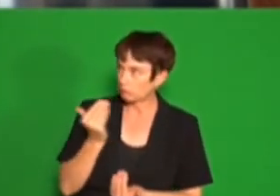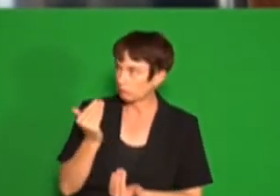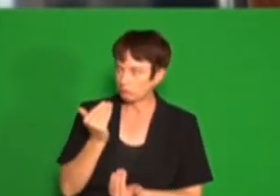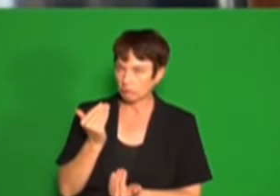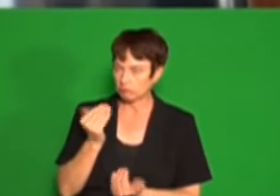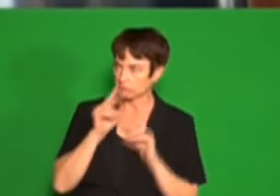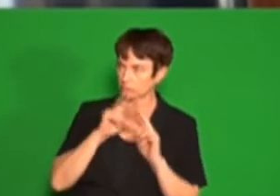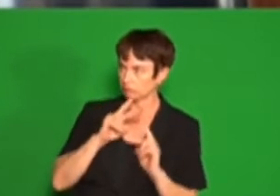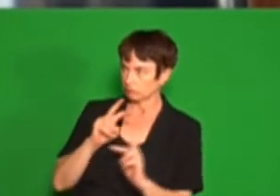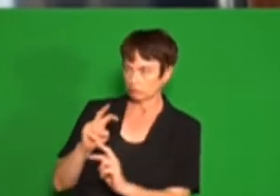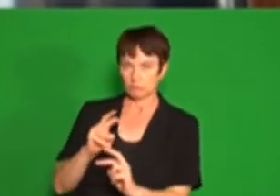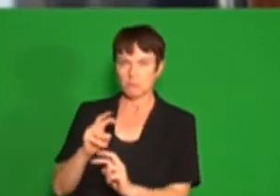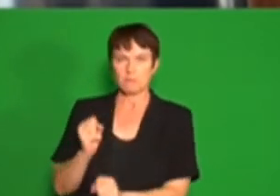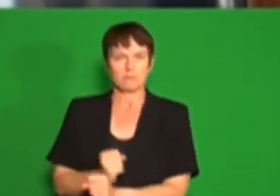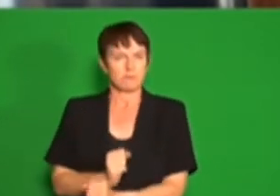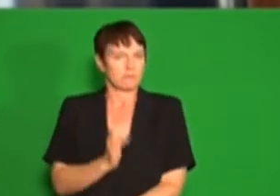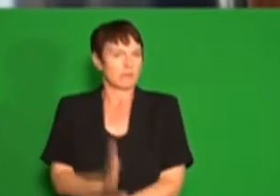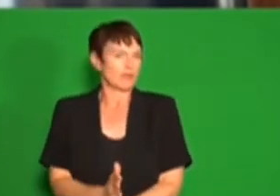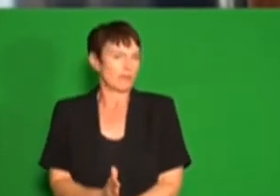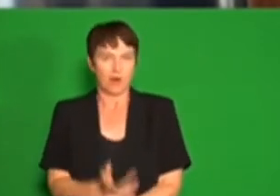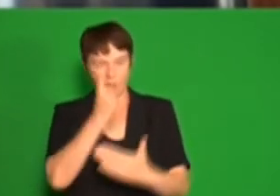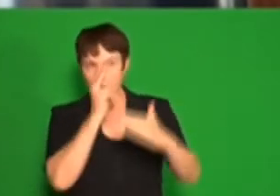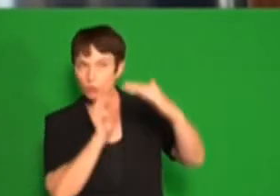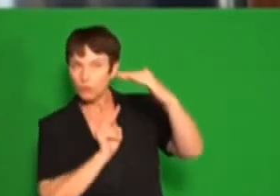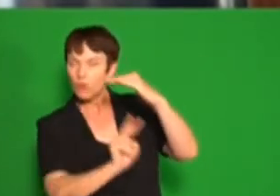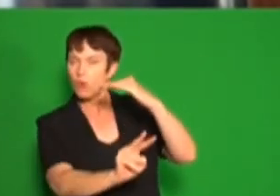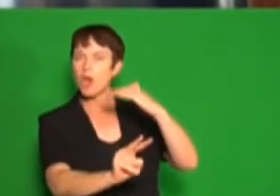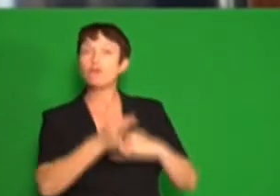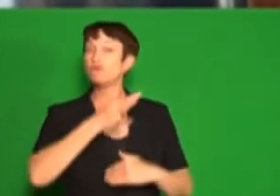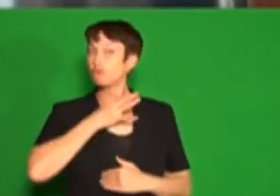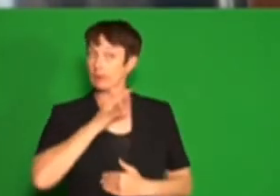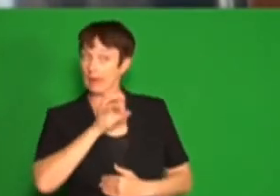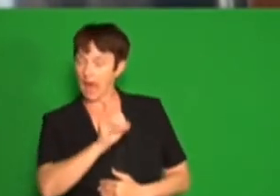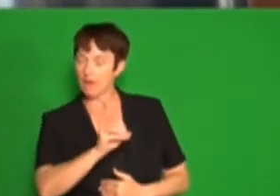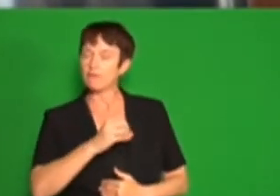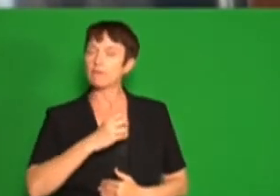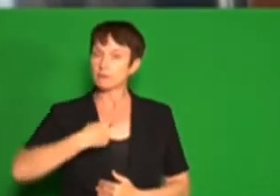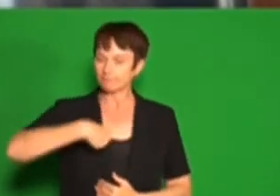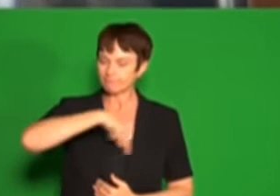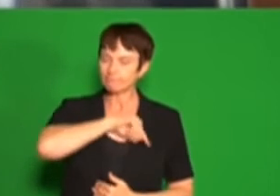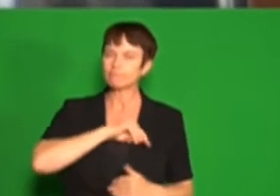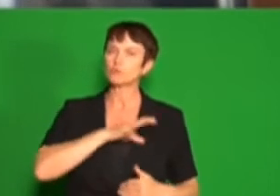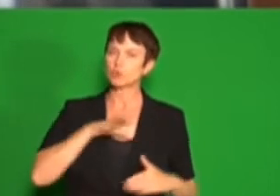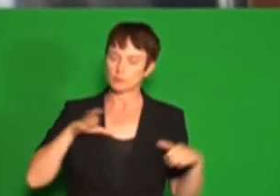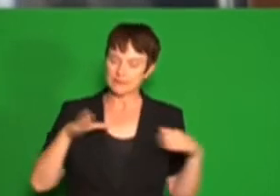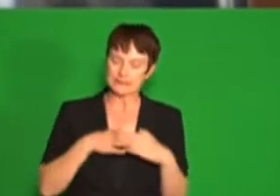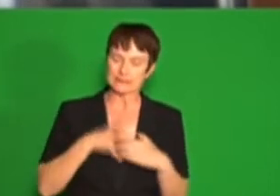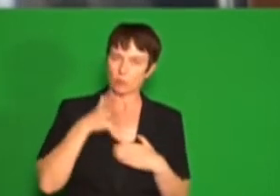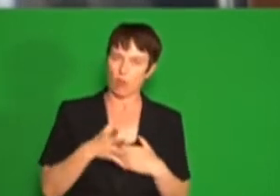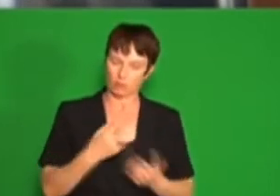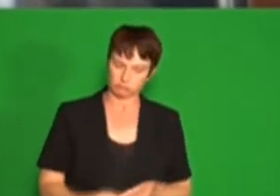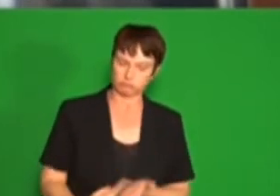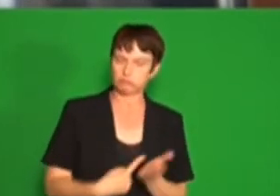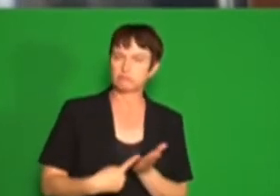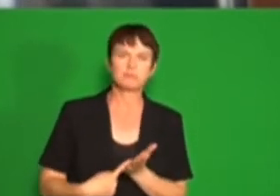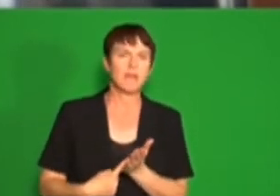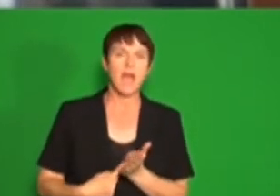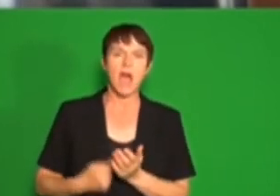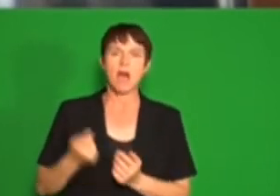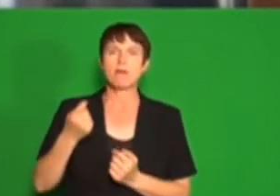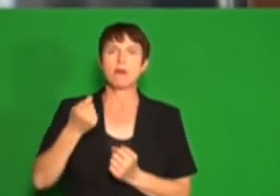of risks to the outlook. The MPC will seek to look through temporary price shocks and focus